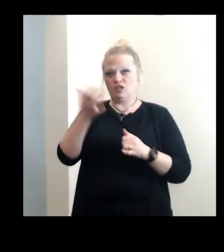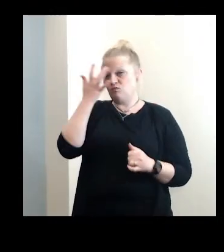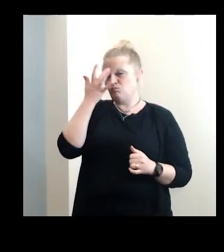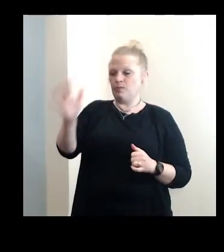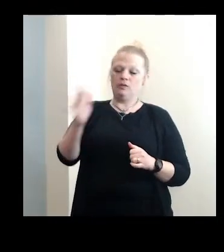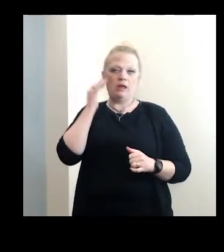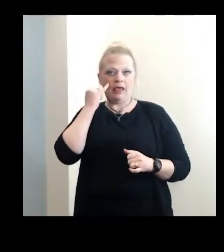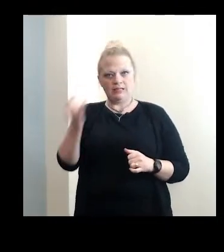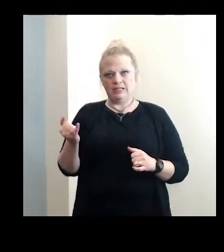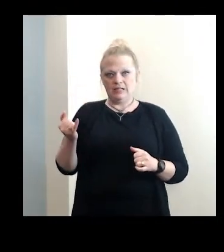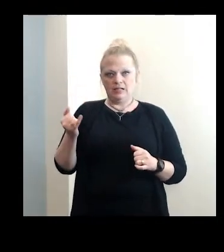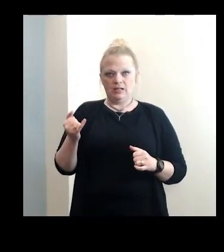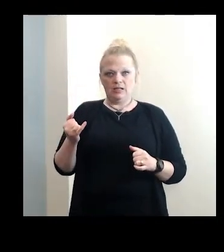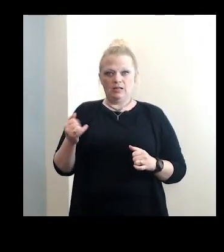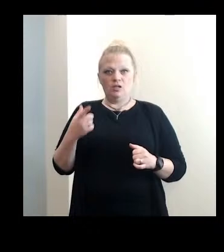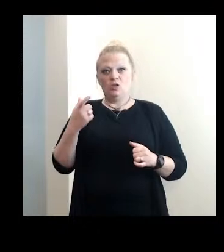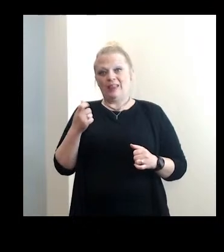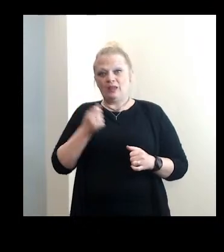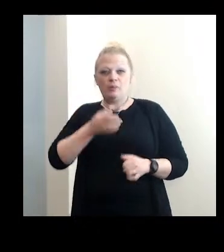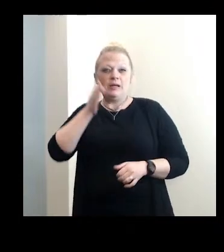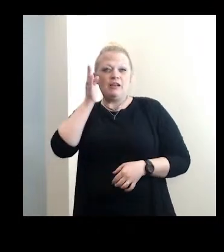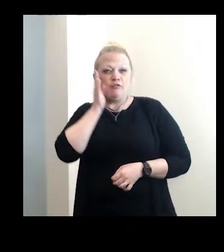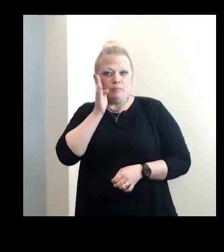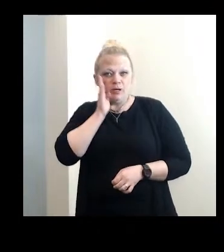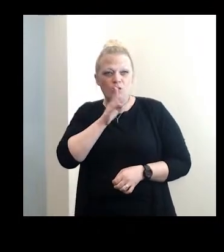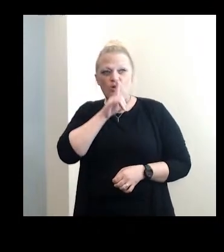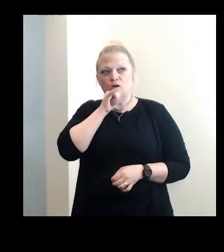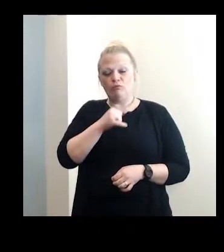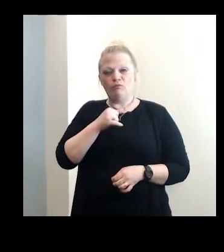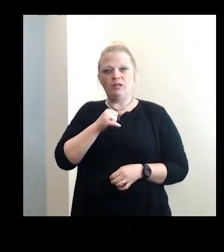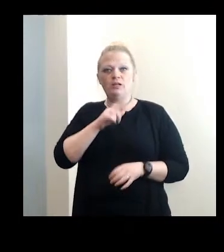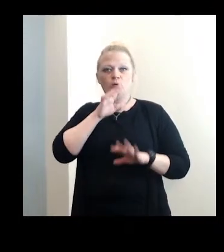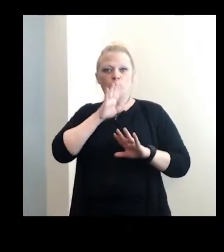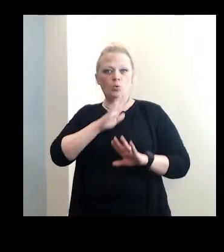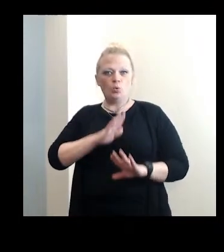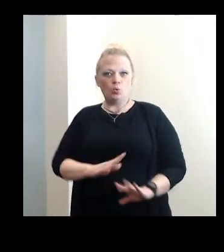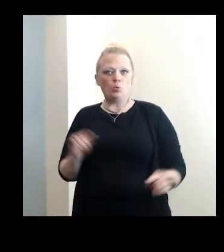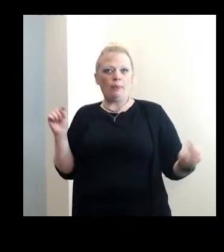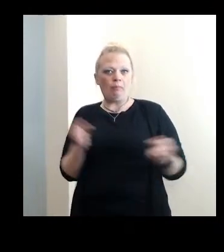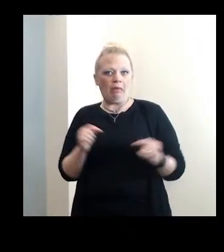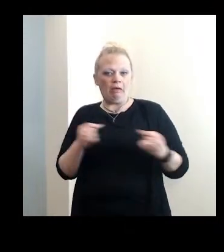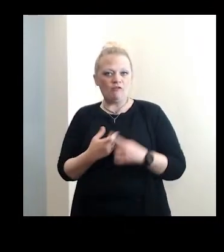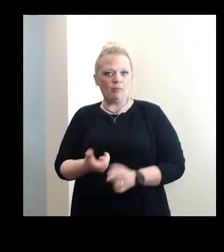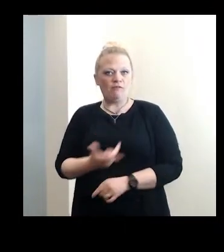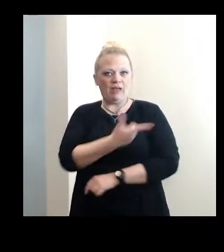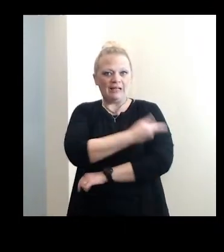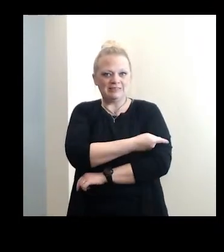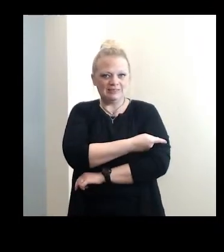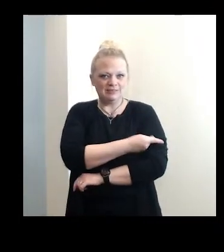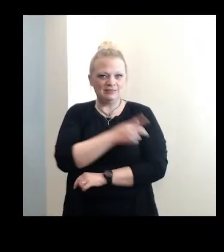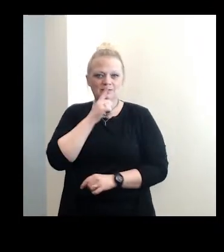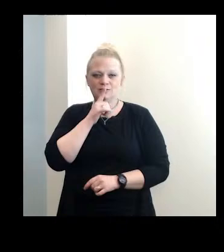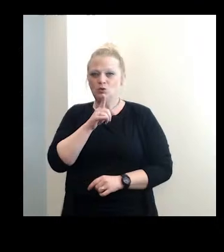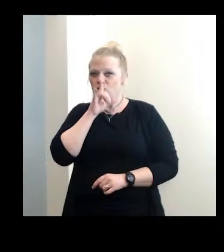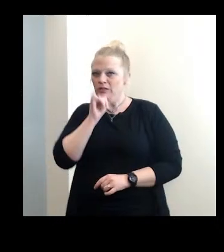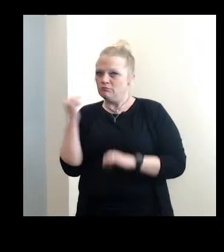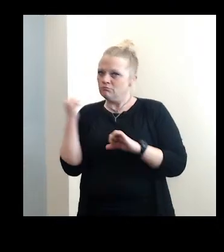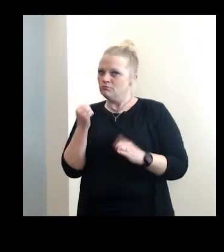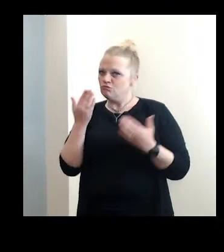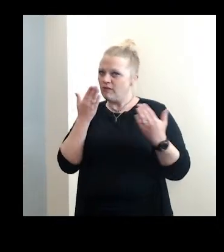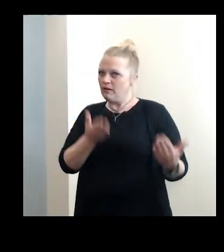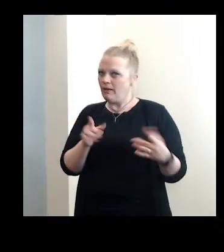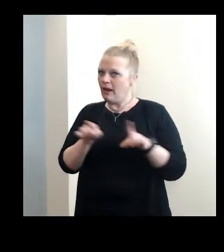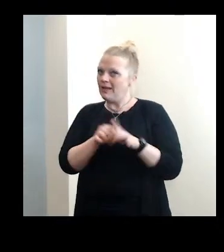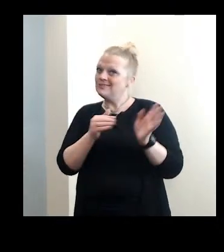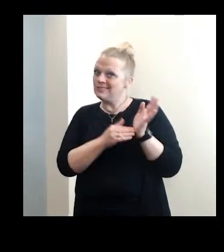And I can tell you that like a little bit of beer soothes the pain of a vaccination. So highly recommended, as the